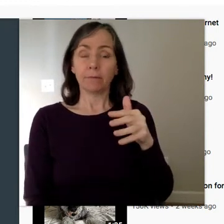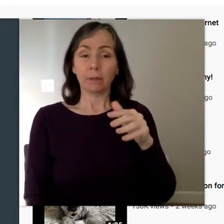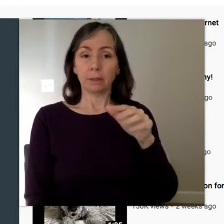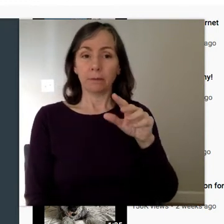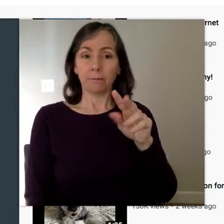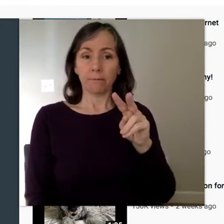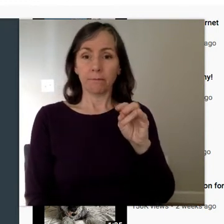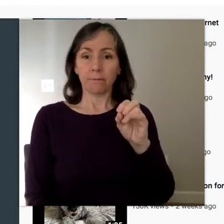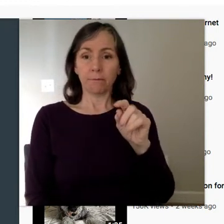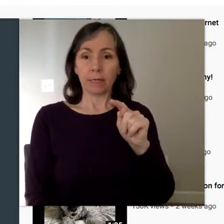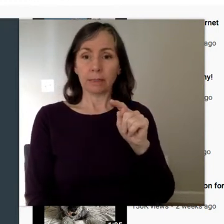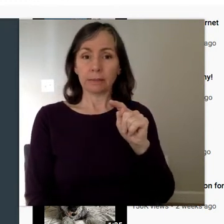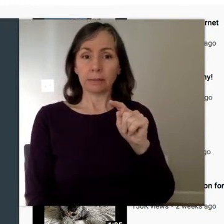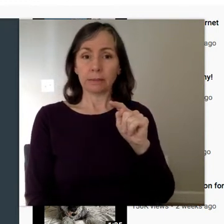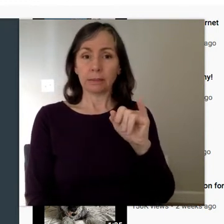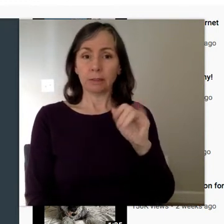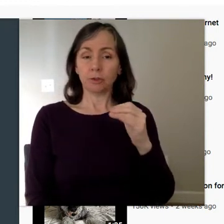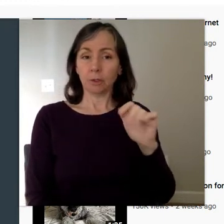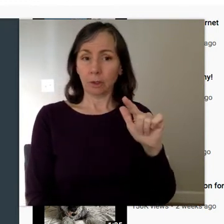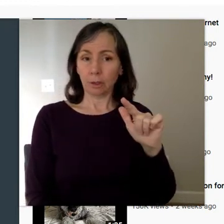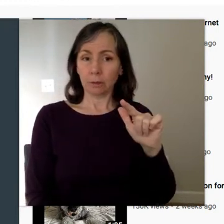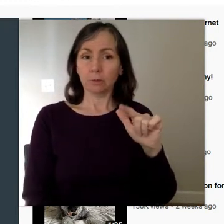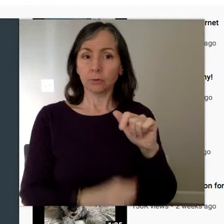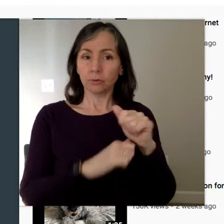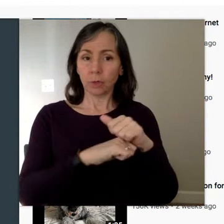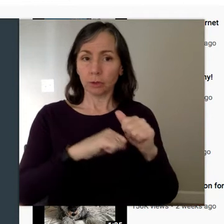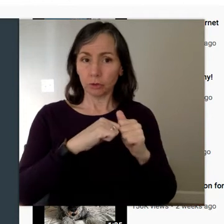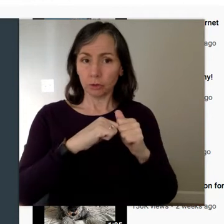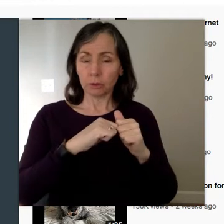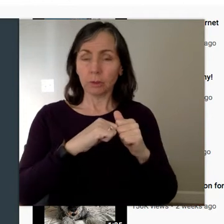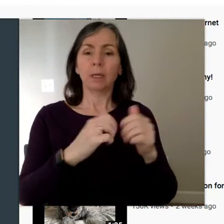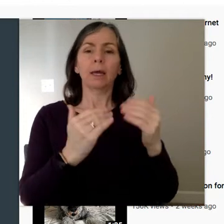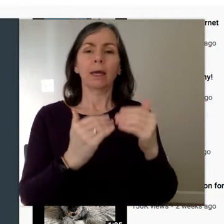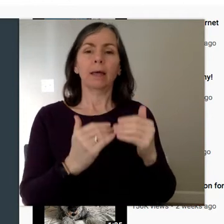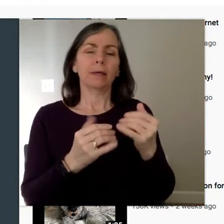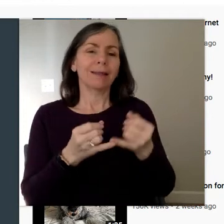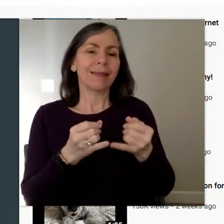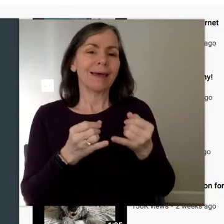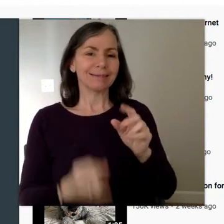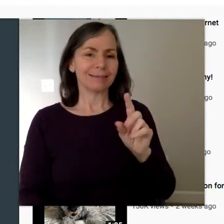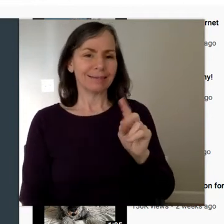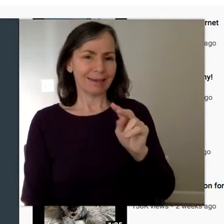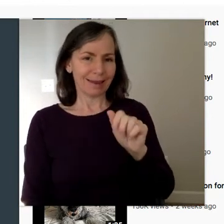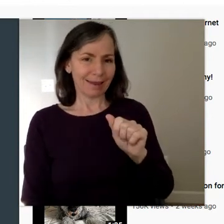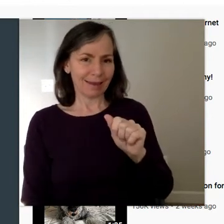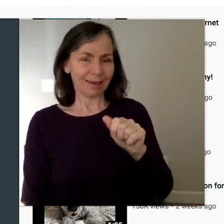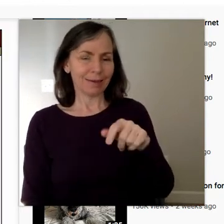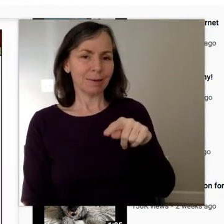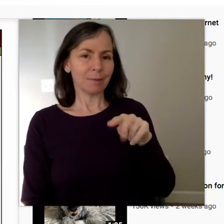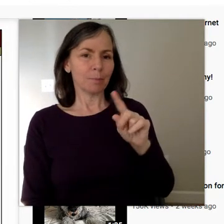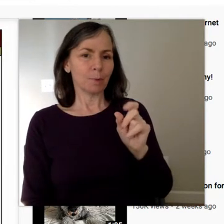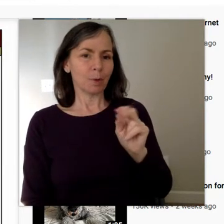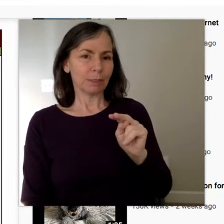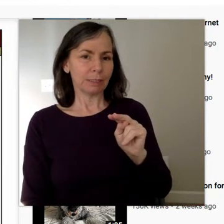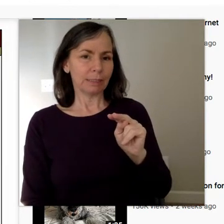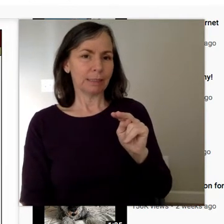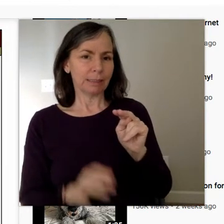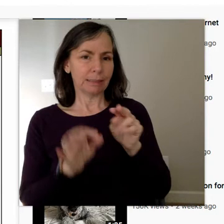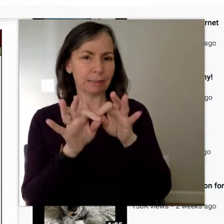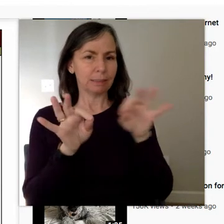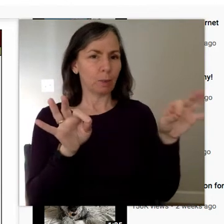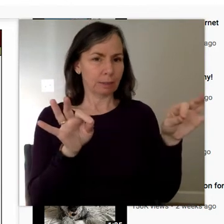structures, and then the last is one that we've studied before: DNA and protein sequences. Right. At this